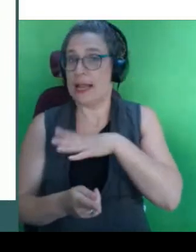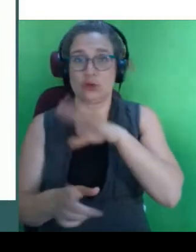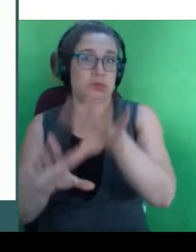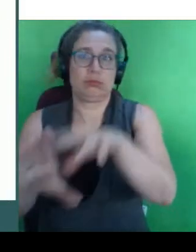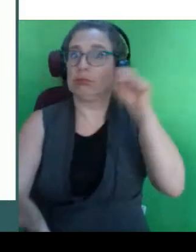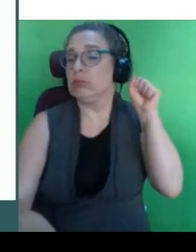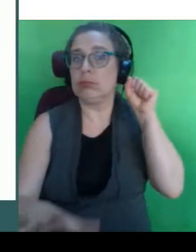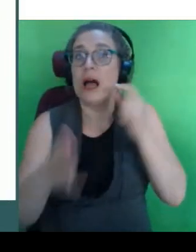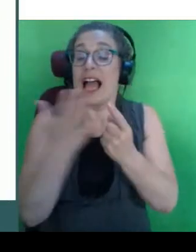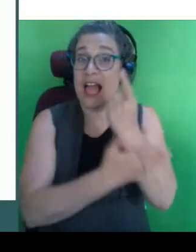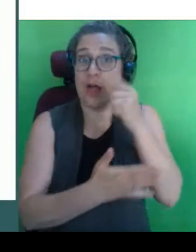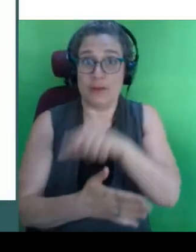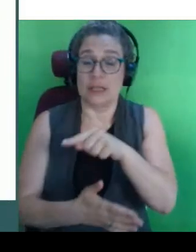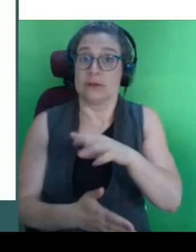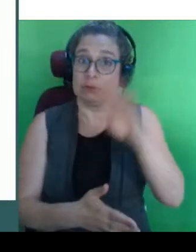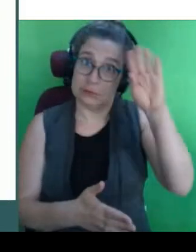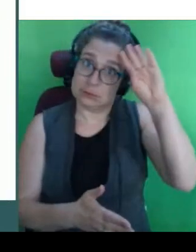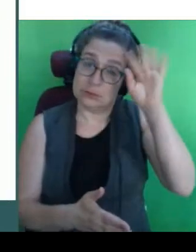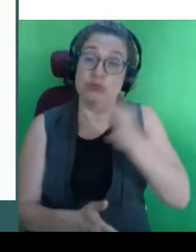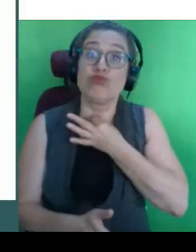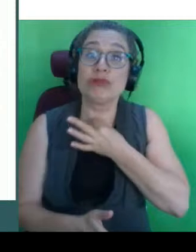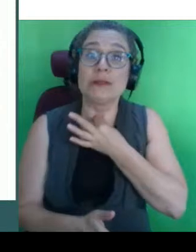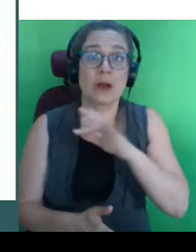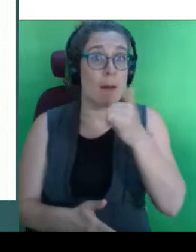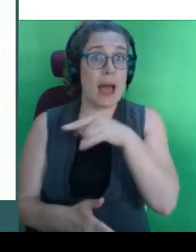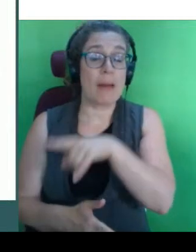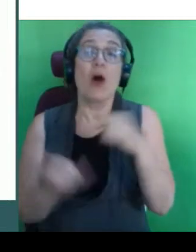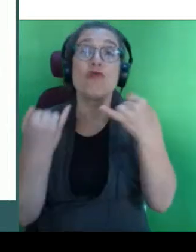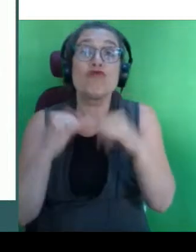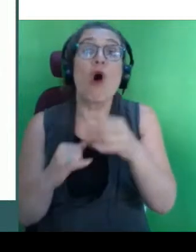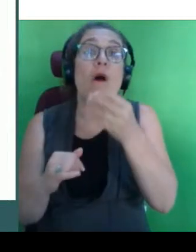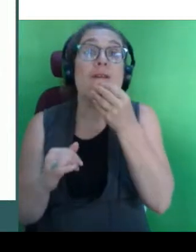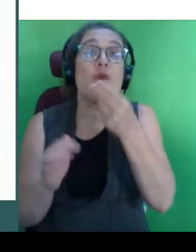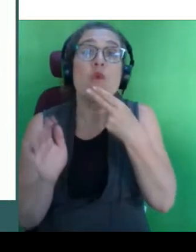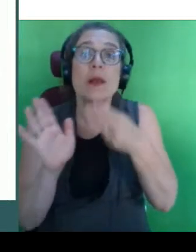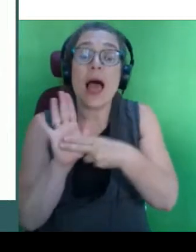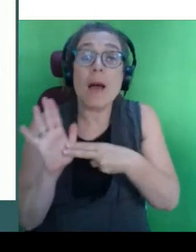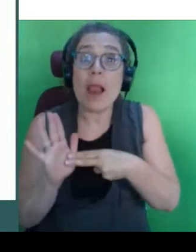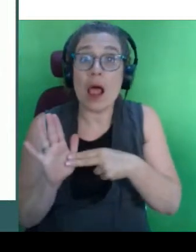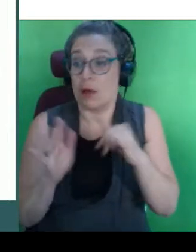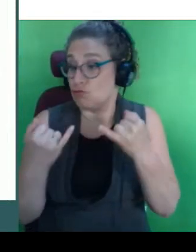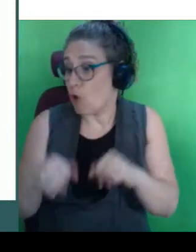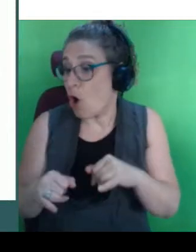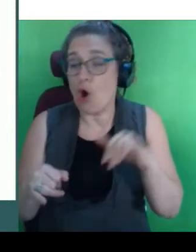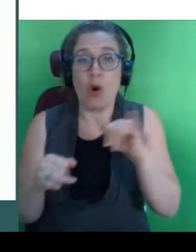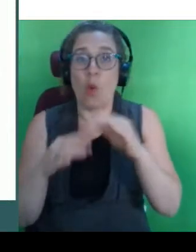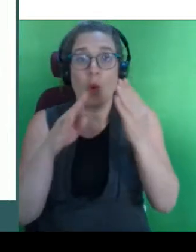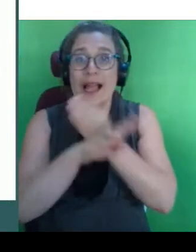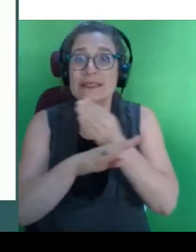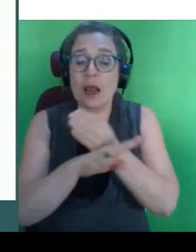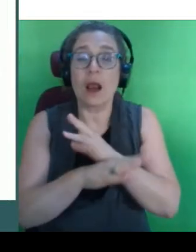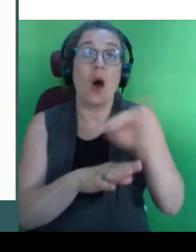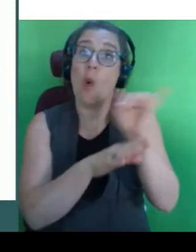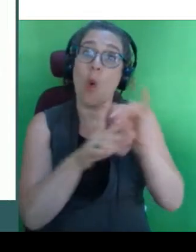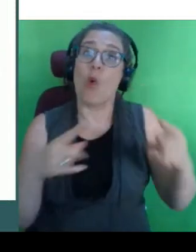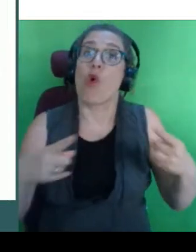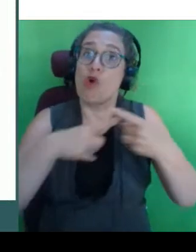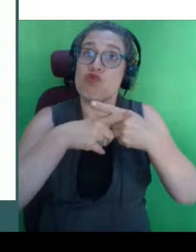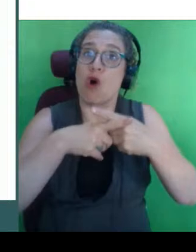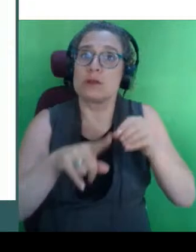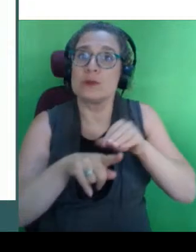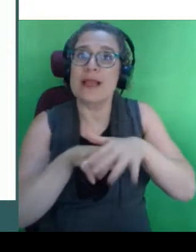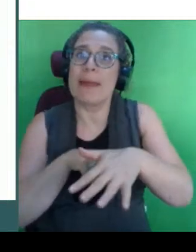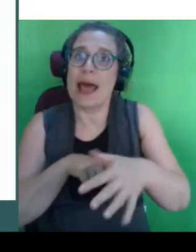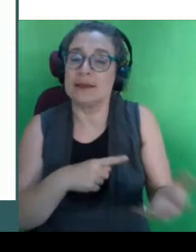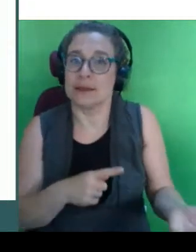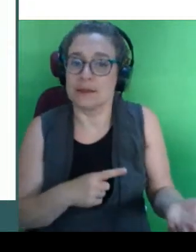hidden or incorrect food labellings, or there's any other food allergy risks such as cross-contamination. And we're informed by the Food